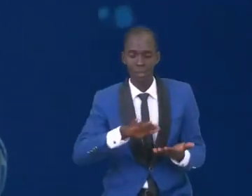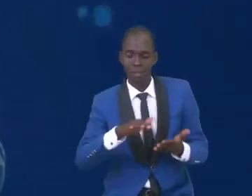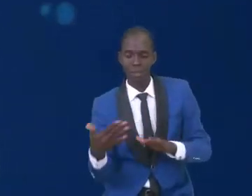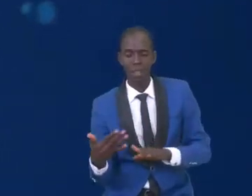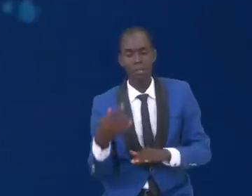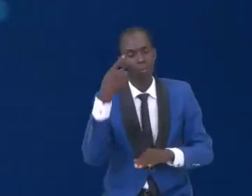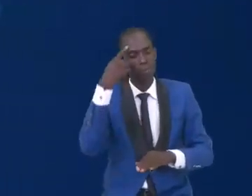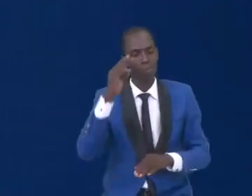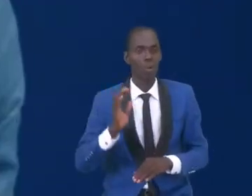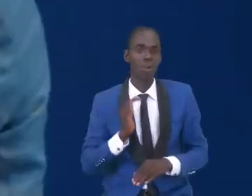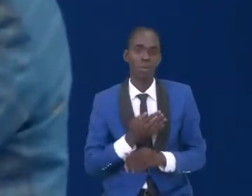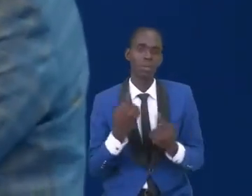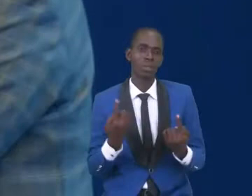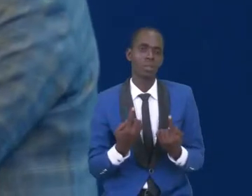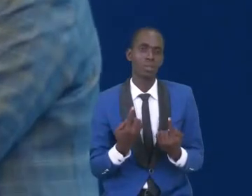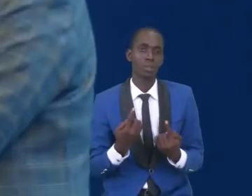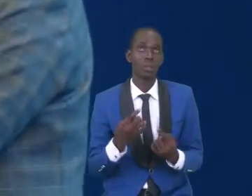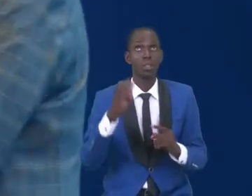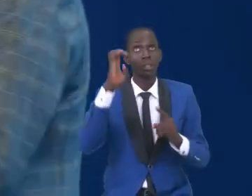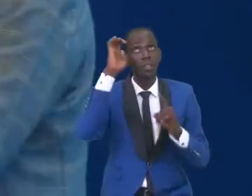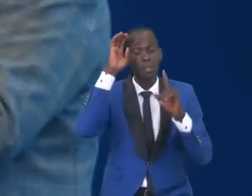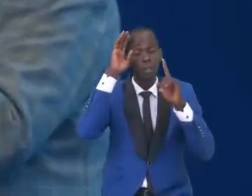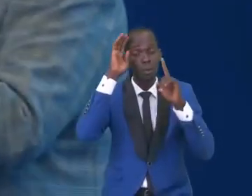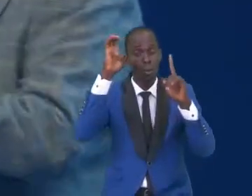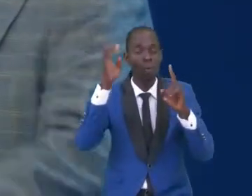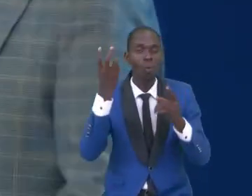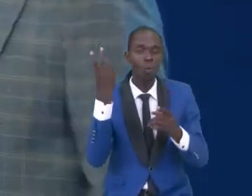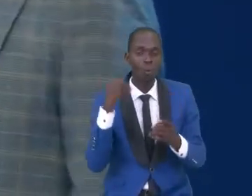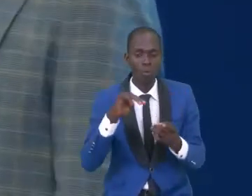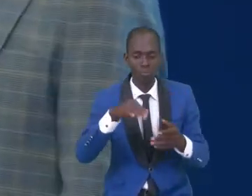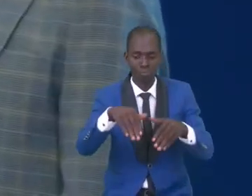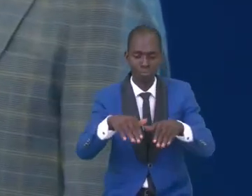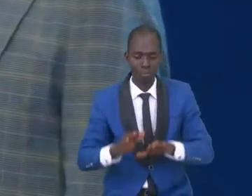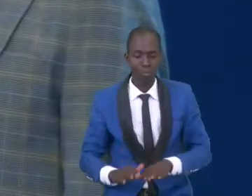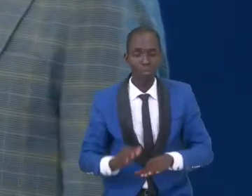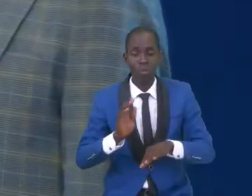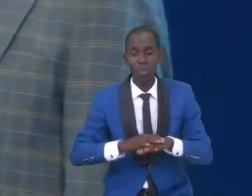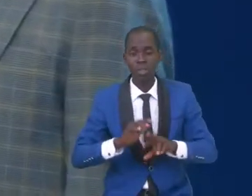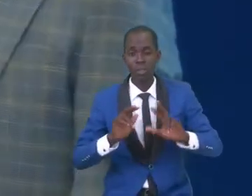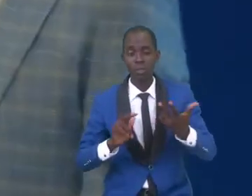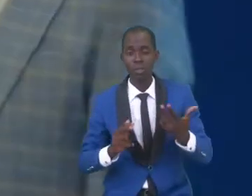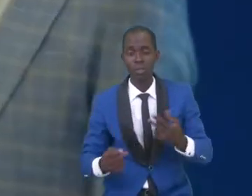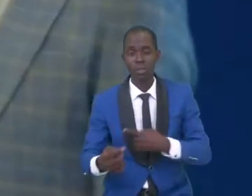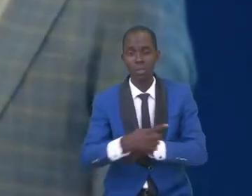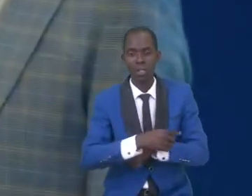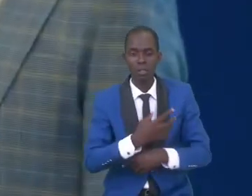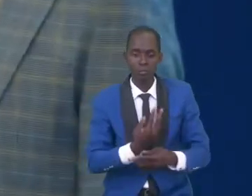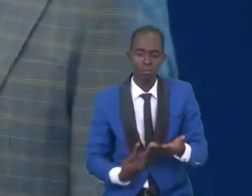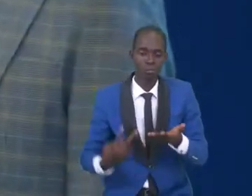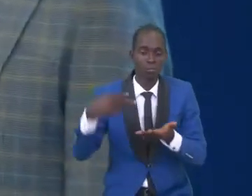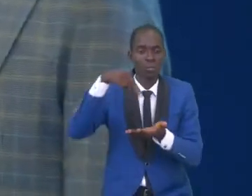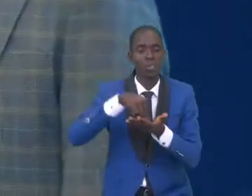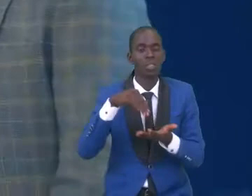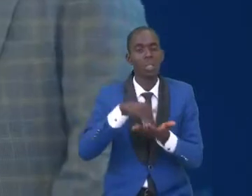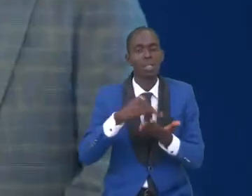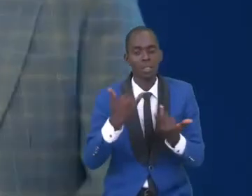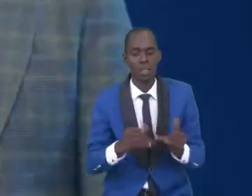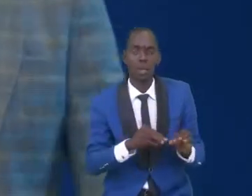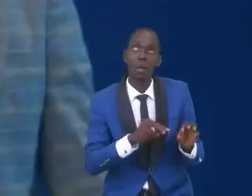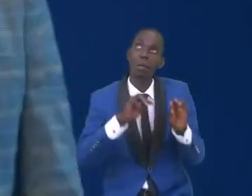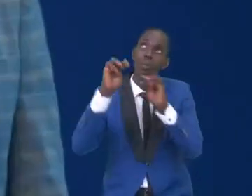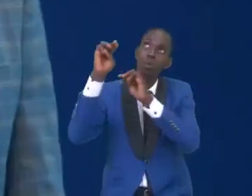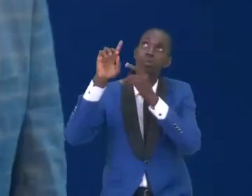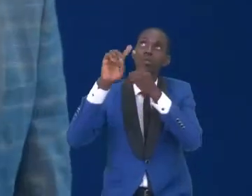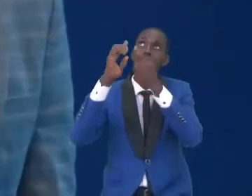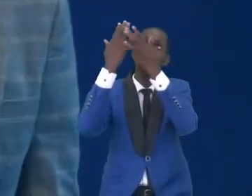sin. He was buried. On the third day, he rose again and is gone to heaven. In